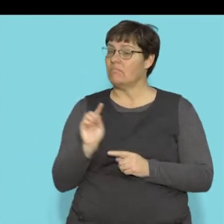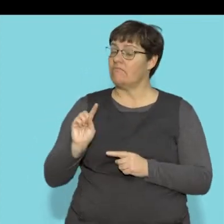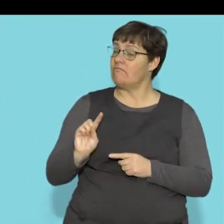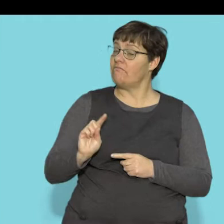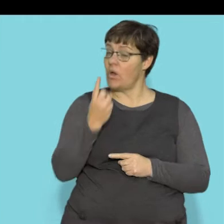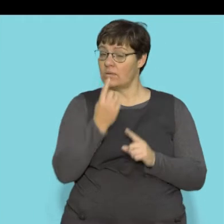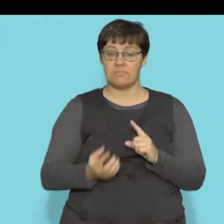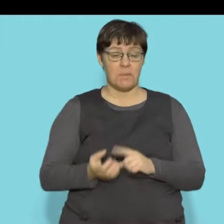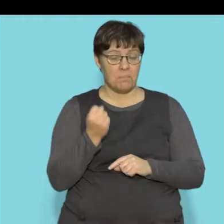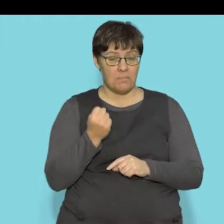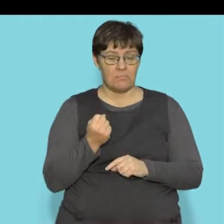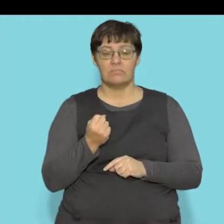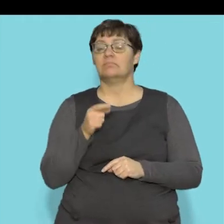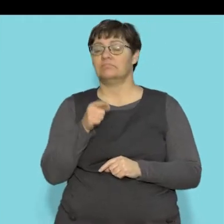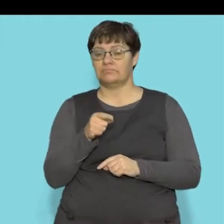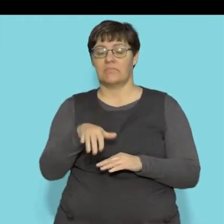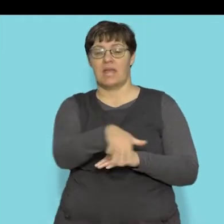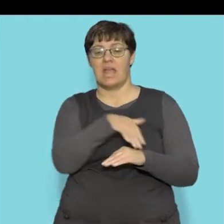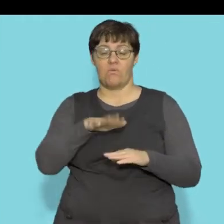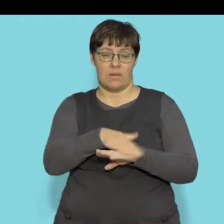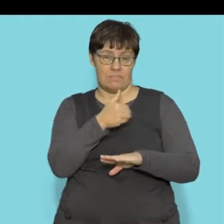do is we're first going to